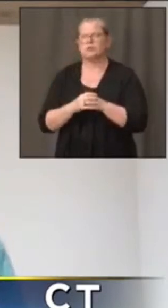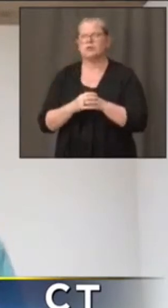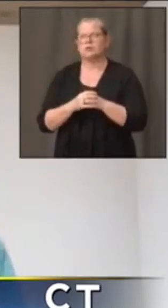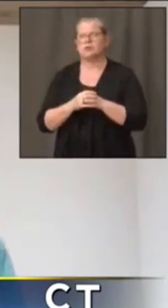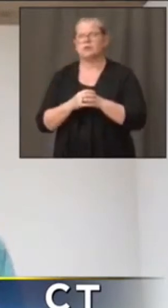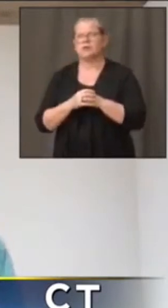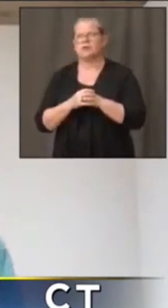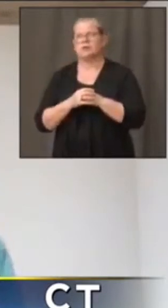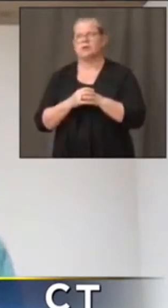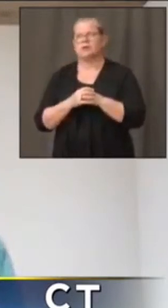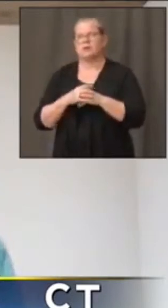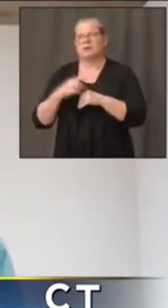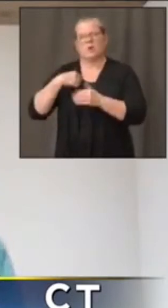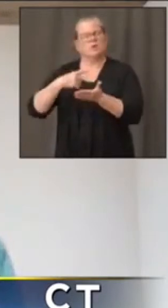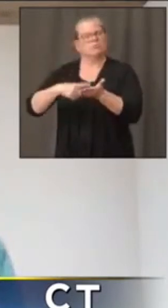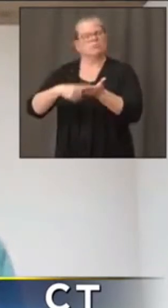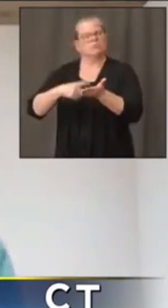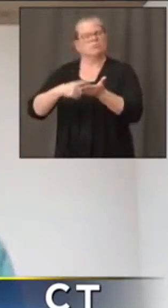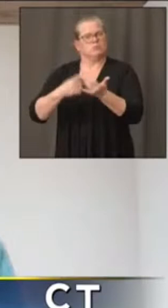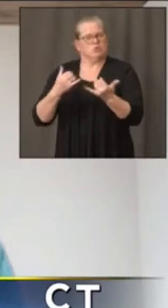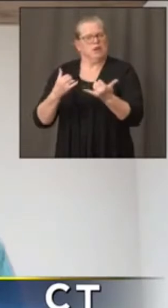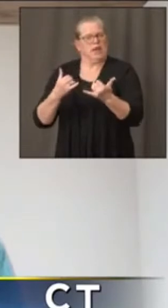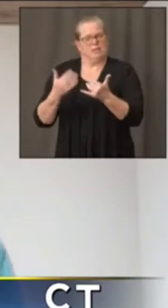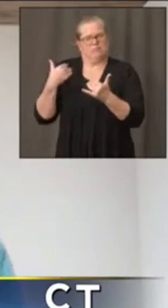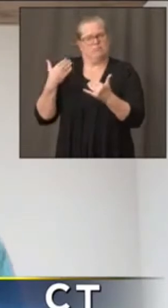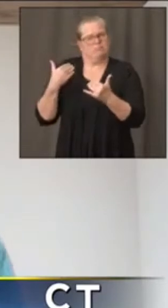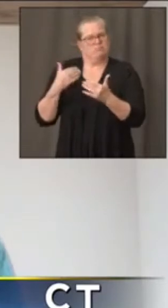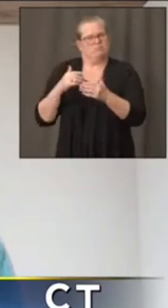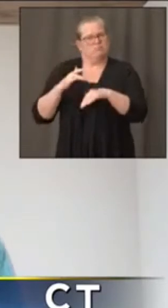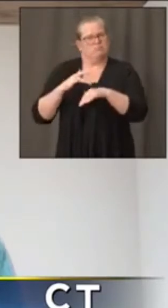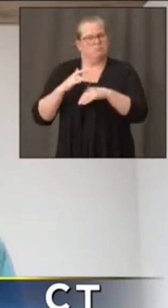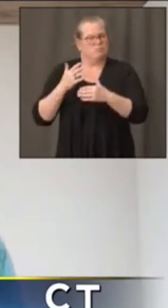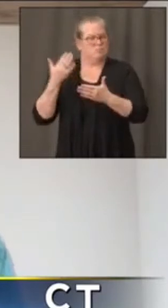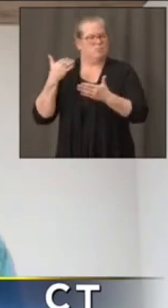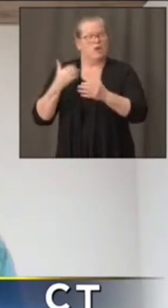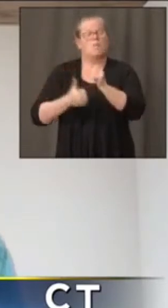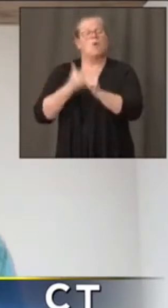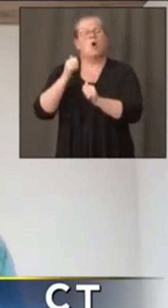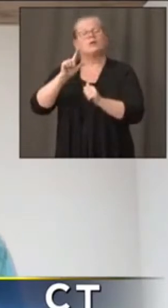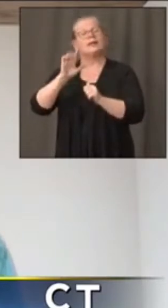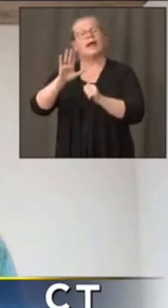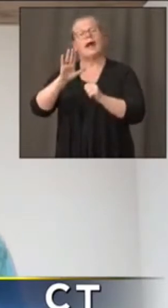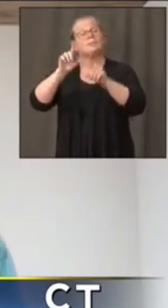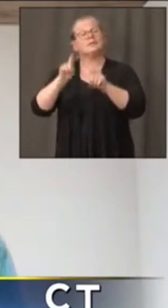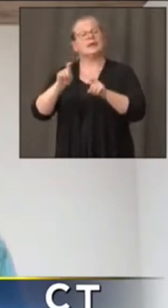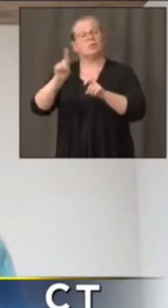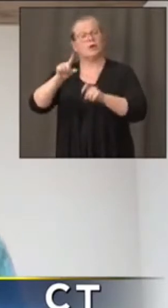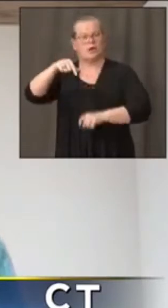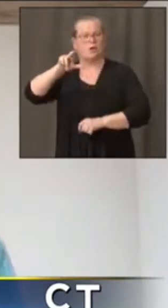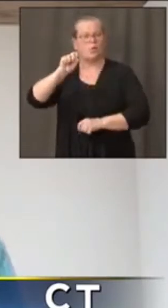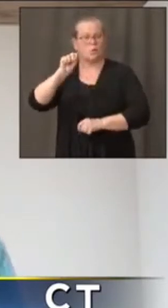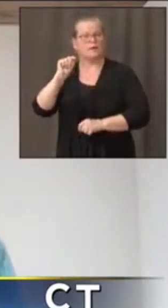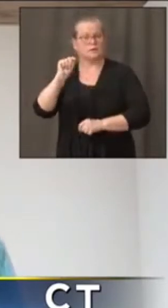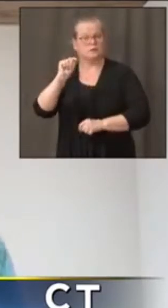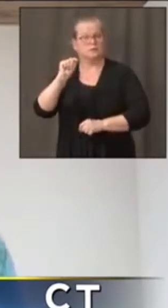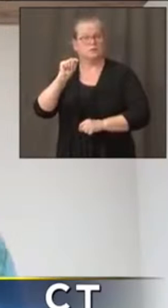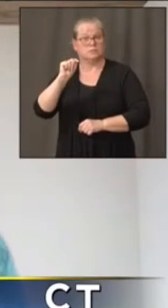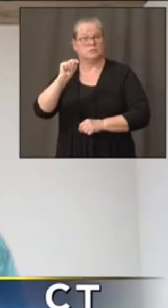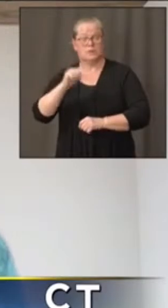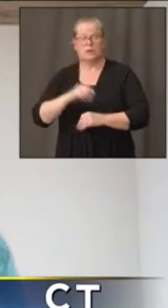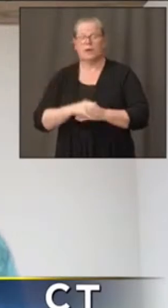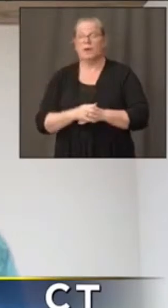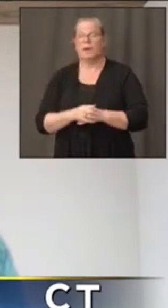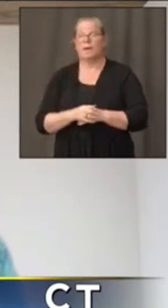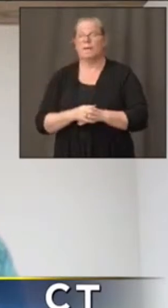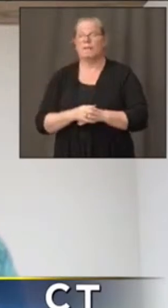tests that we receive the results I see is are from quest and one of the things that were processing